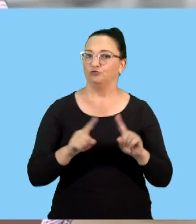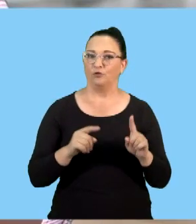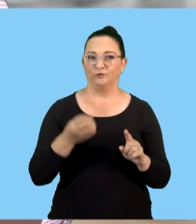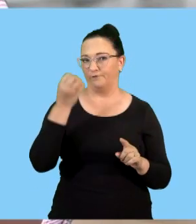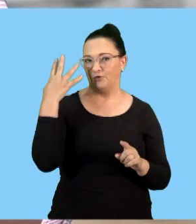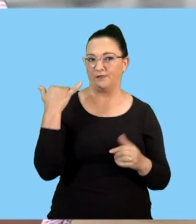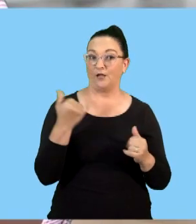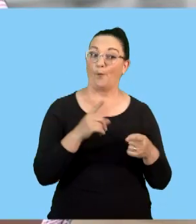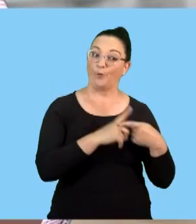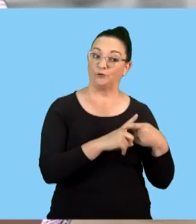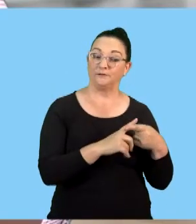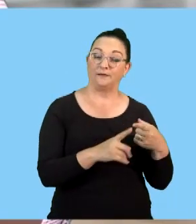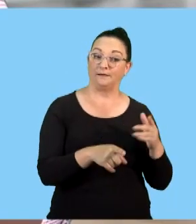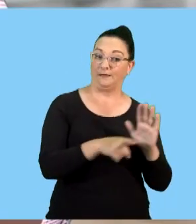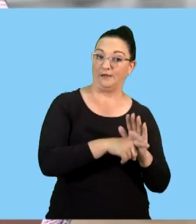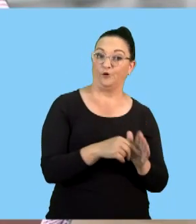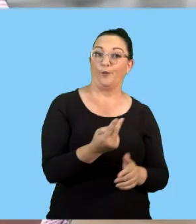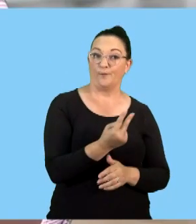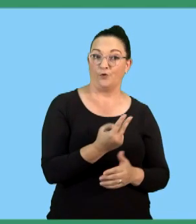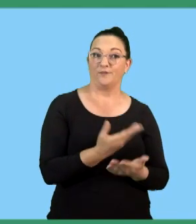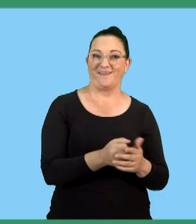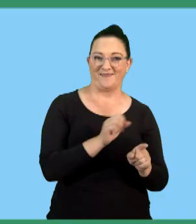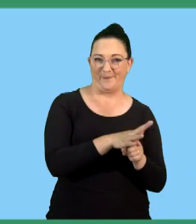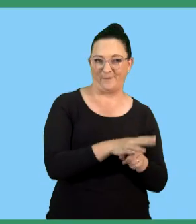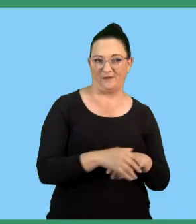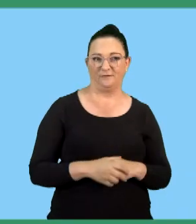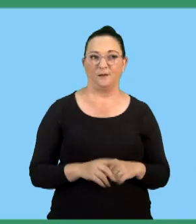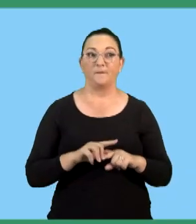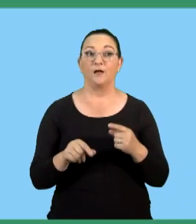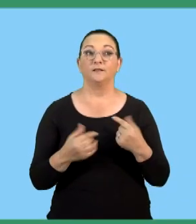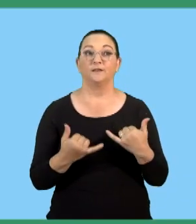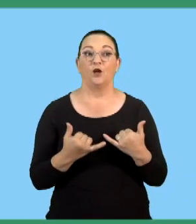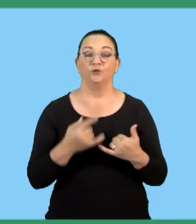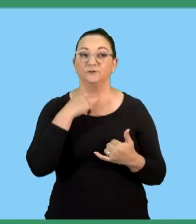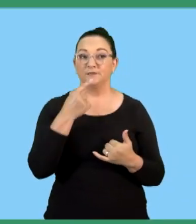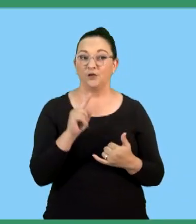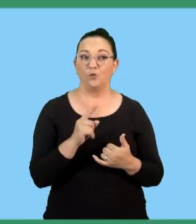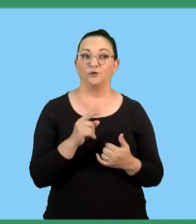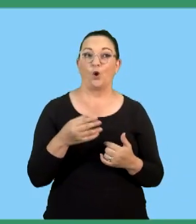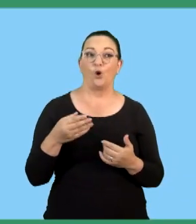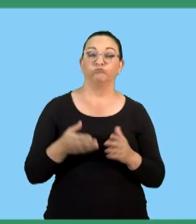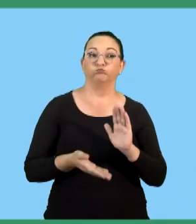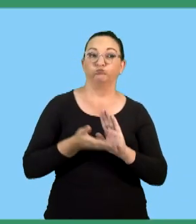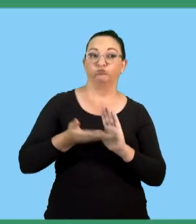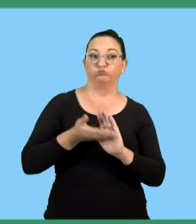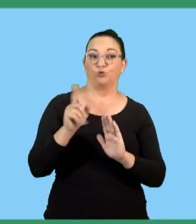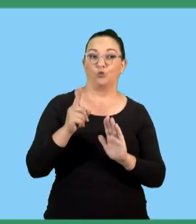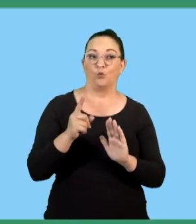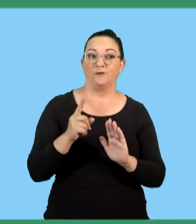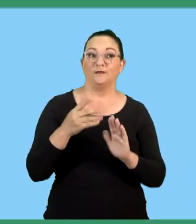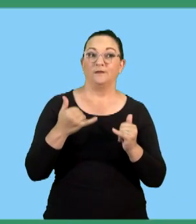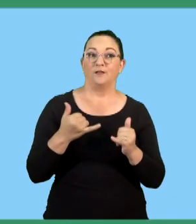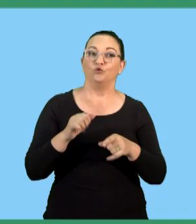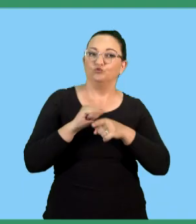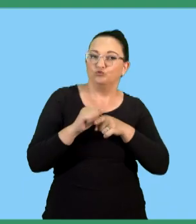impact refers to the positives and the negatives. Right. The positives of the Skills Development Act is that it trains employees